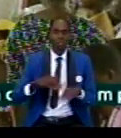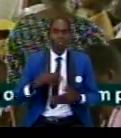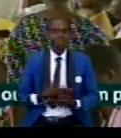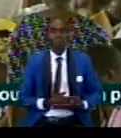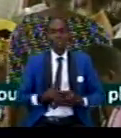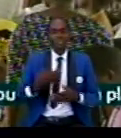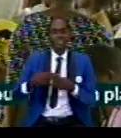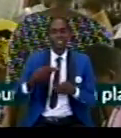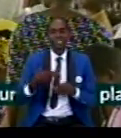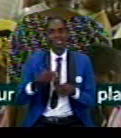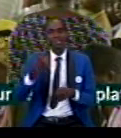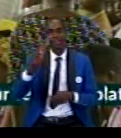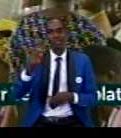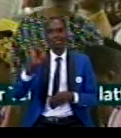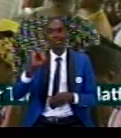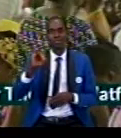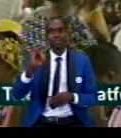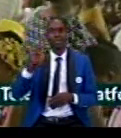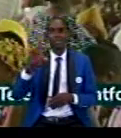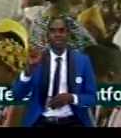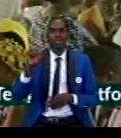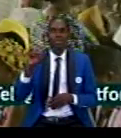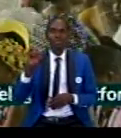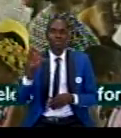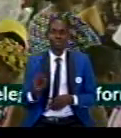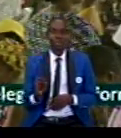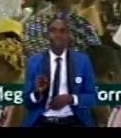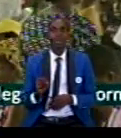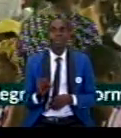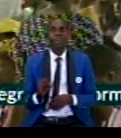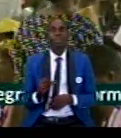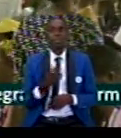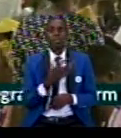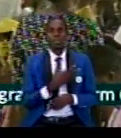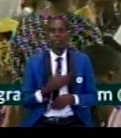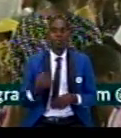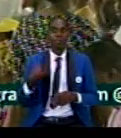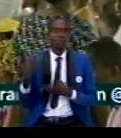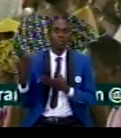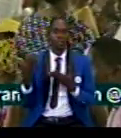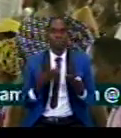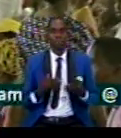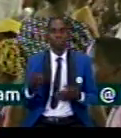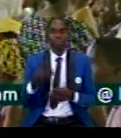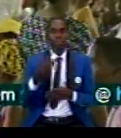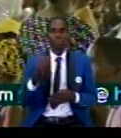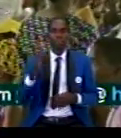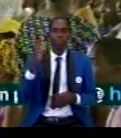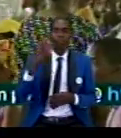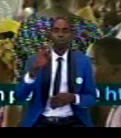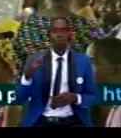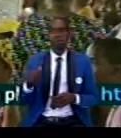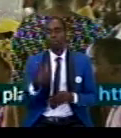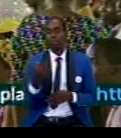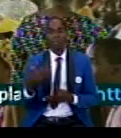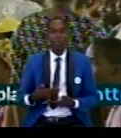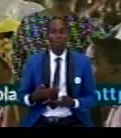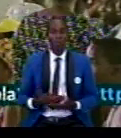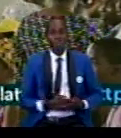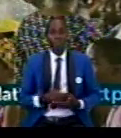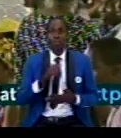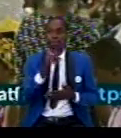we'll bring you the testimony of another baby, not a newborn baby now, but a 13-month-old baby,